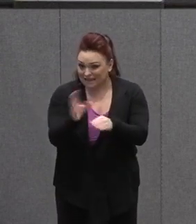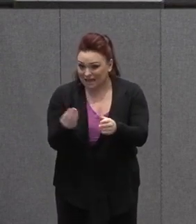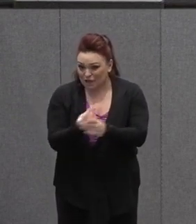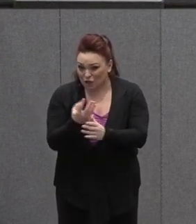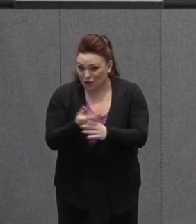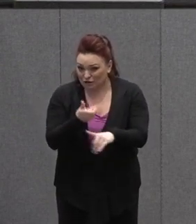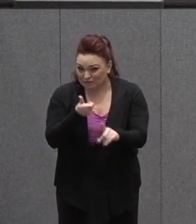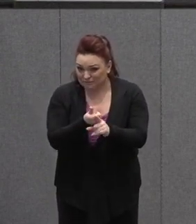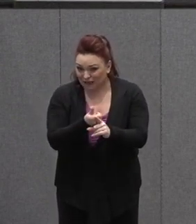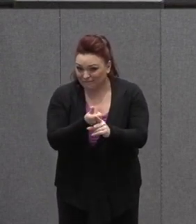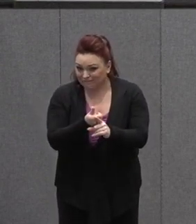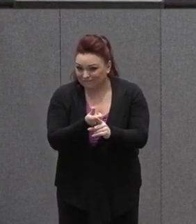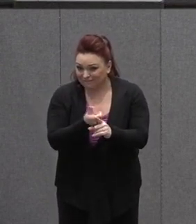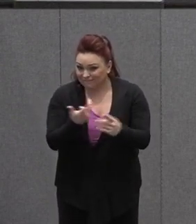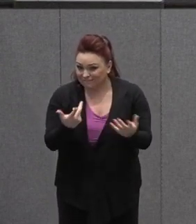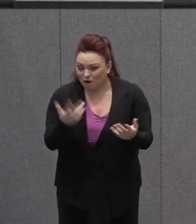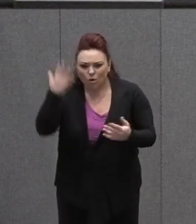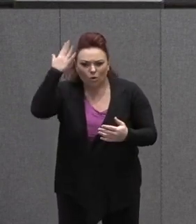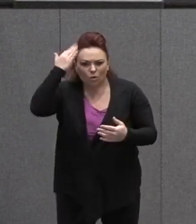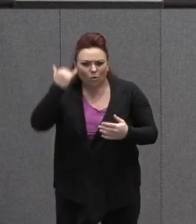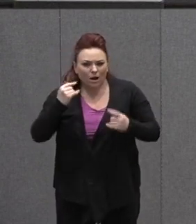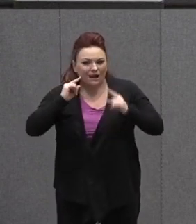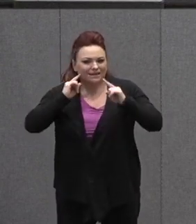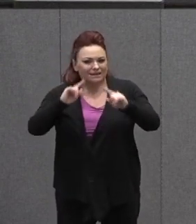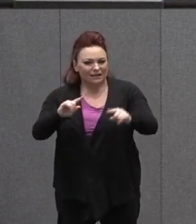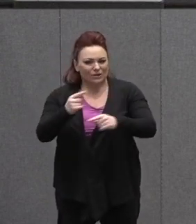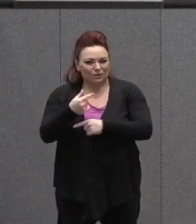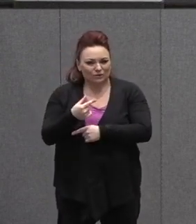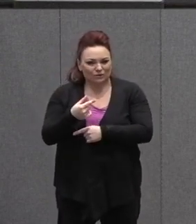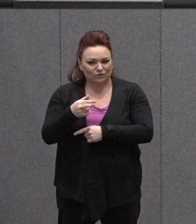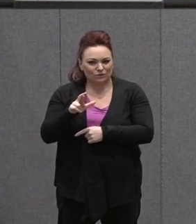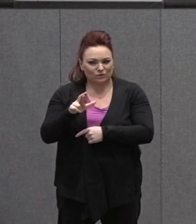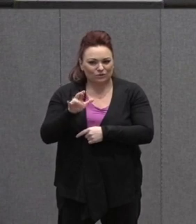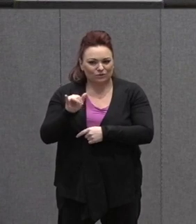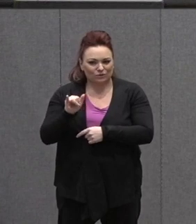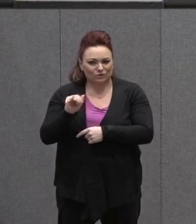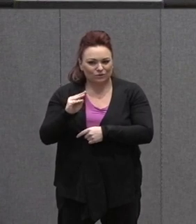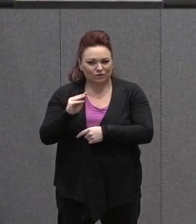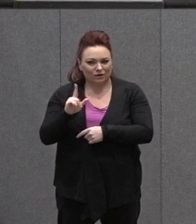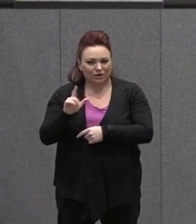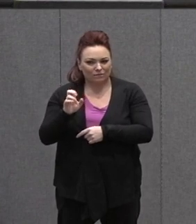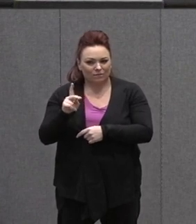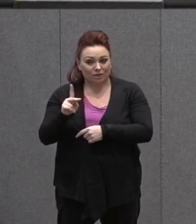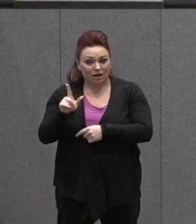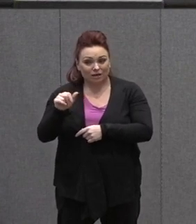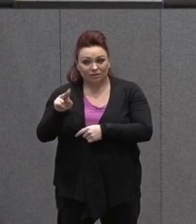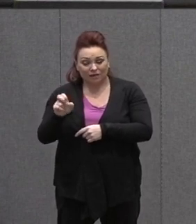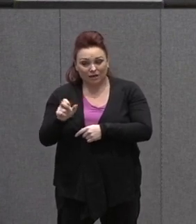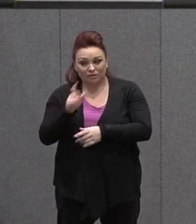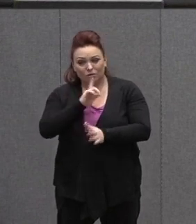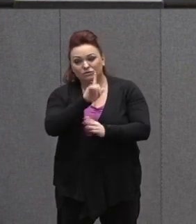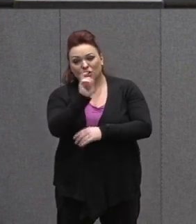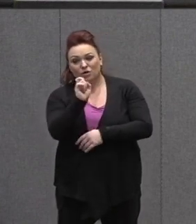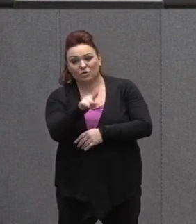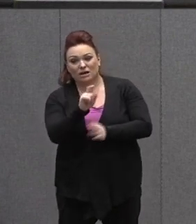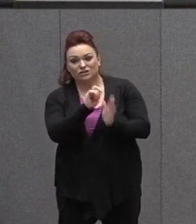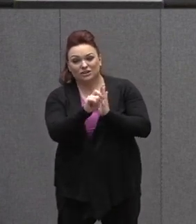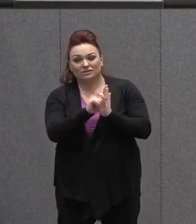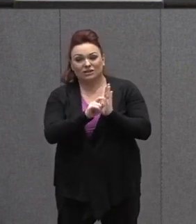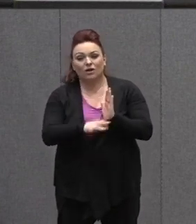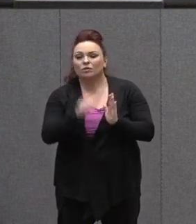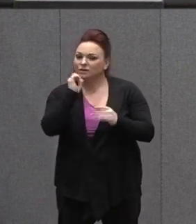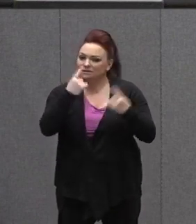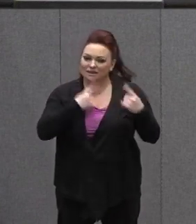was? Why did he go to Grimlock Lane? Those are questions that the author doesn't answer for us in the